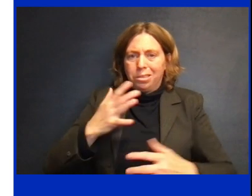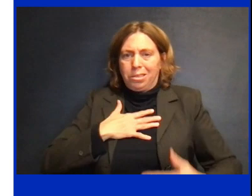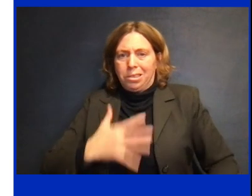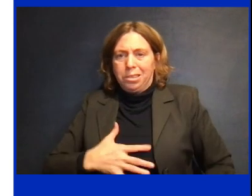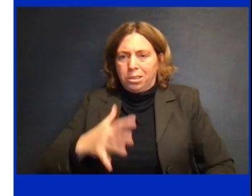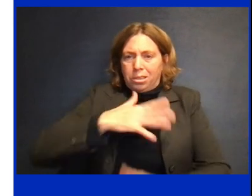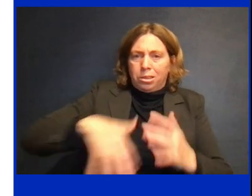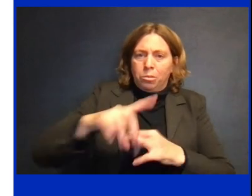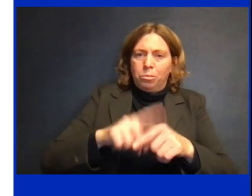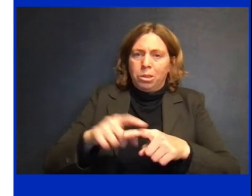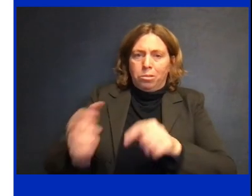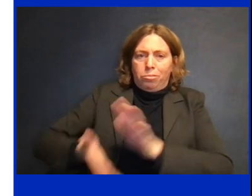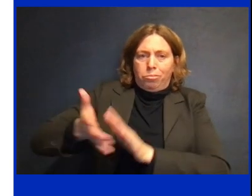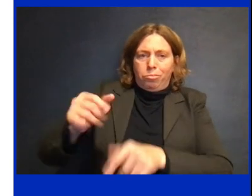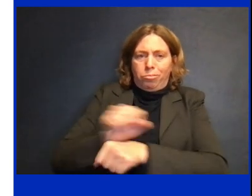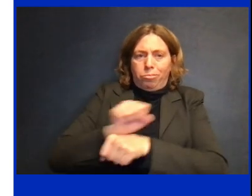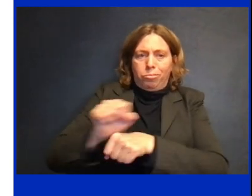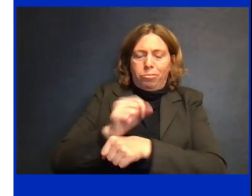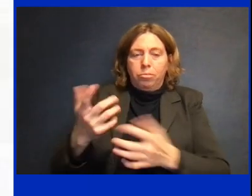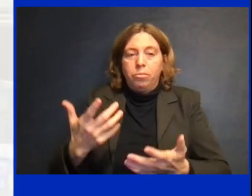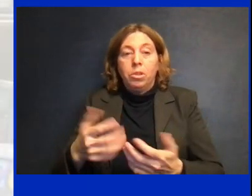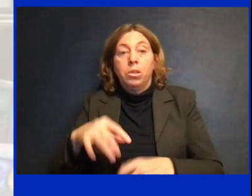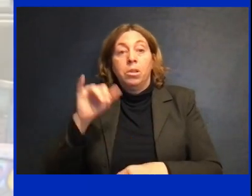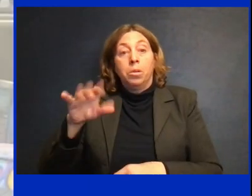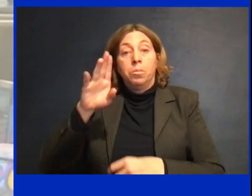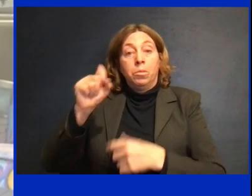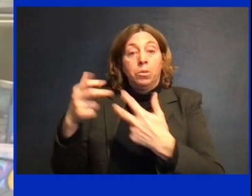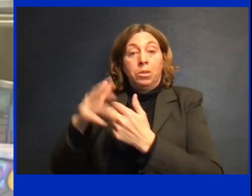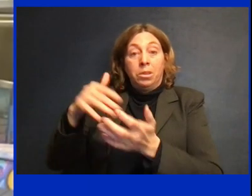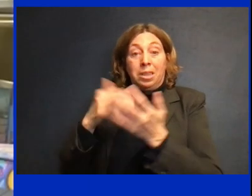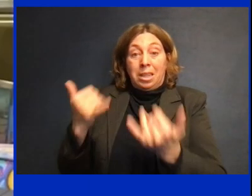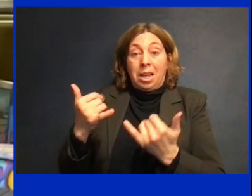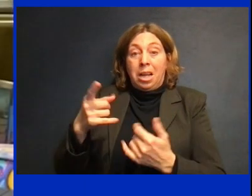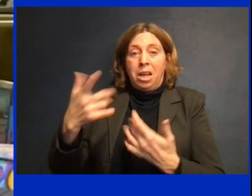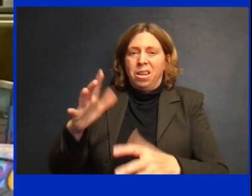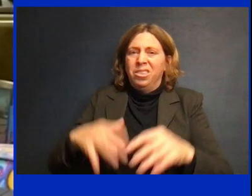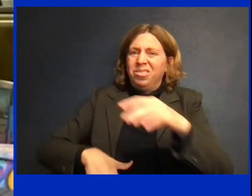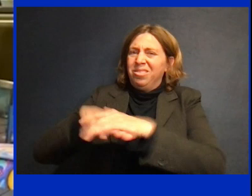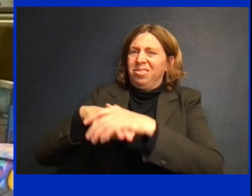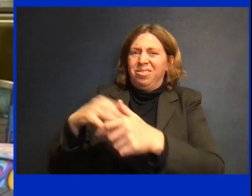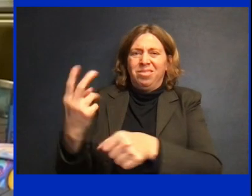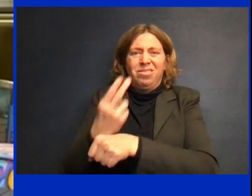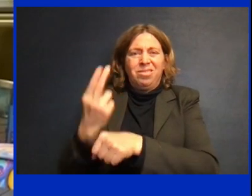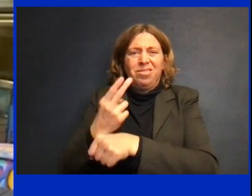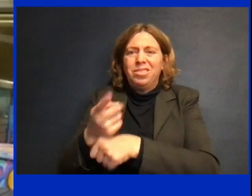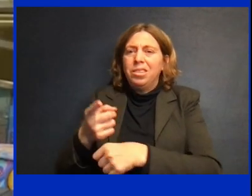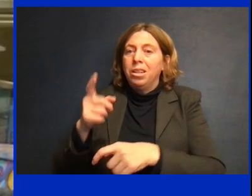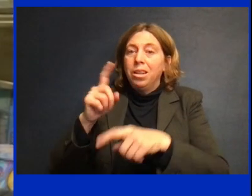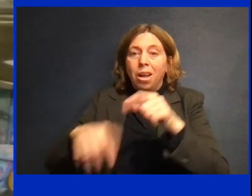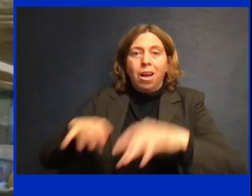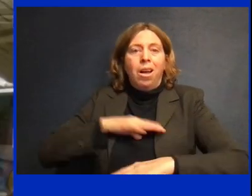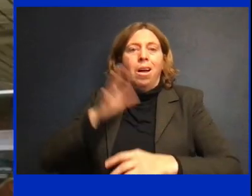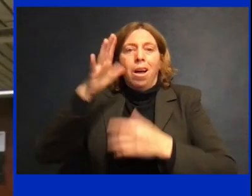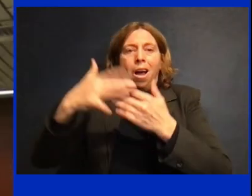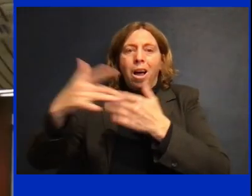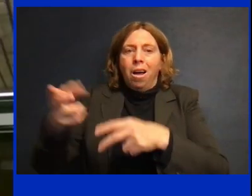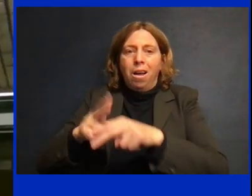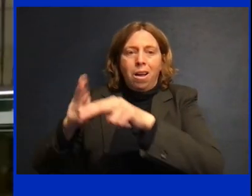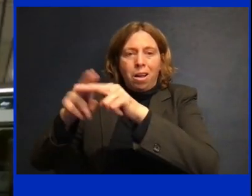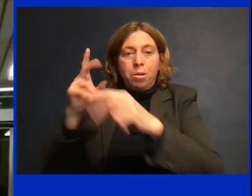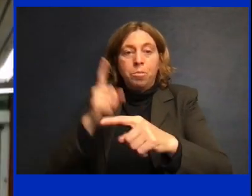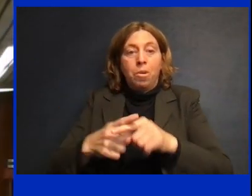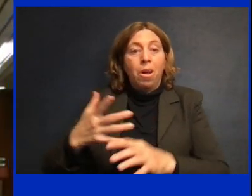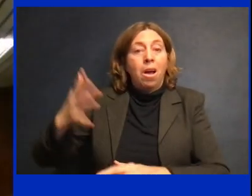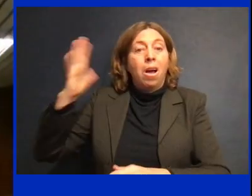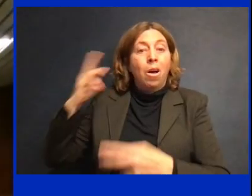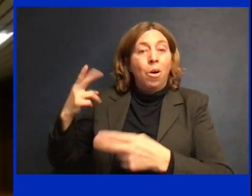terminal. The existing bus terminal is already at capacity and will not be able to meet future demand. It is also past the